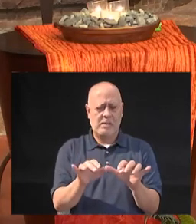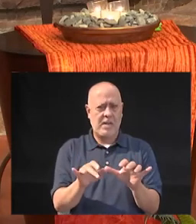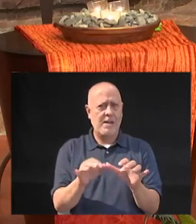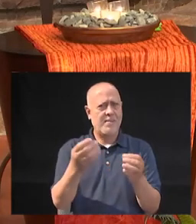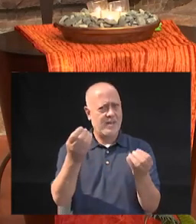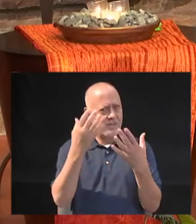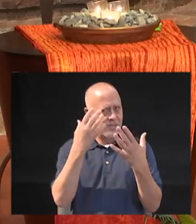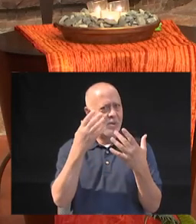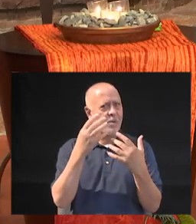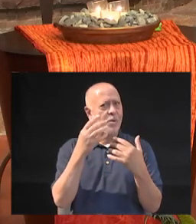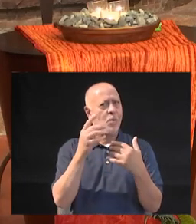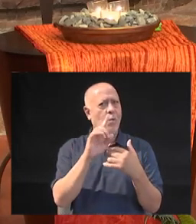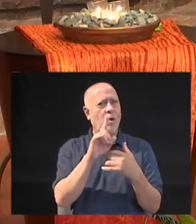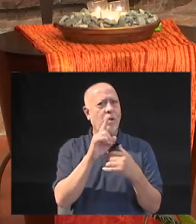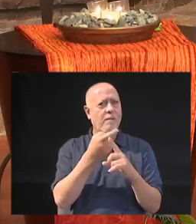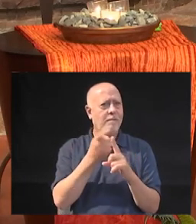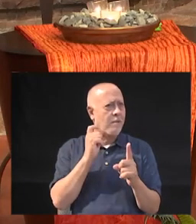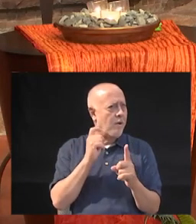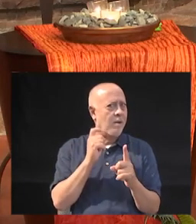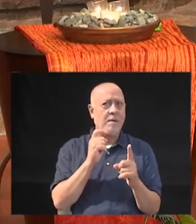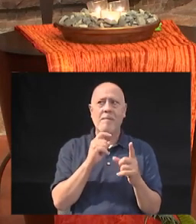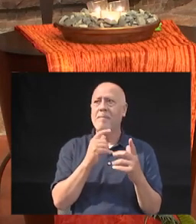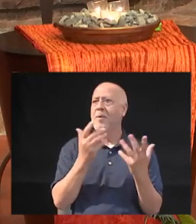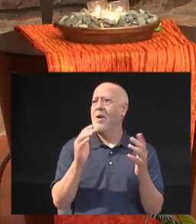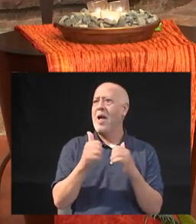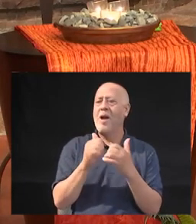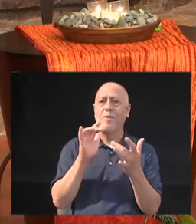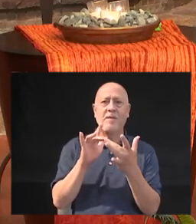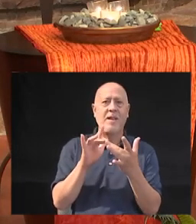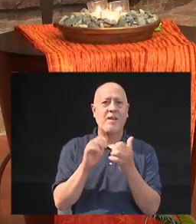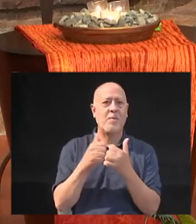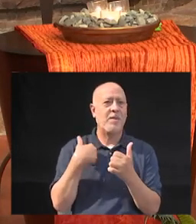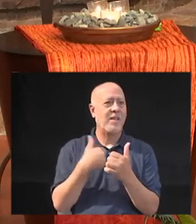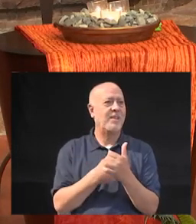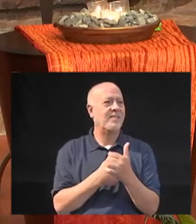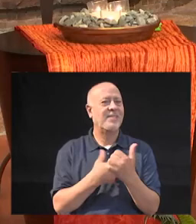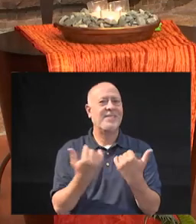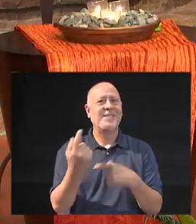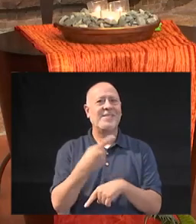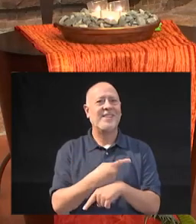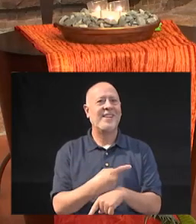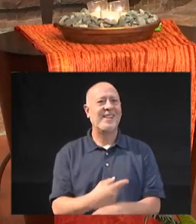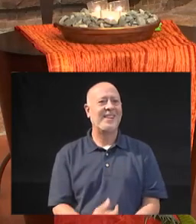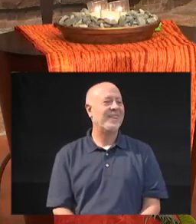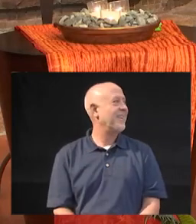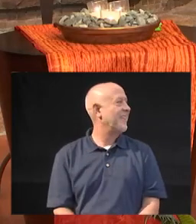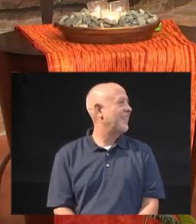and let us know where you're watching from or where you've connected with us today.